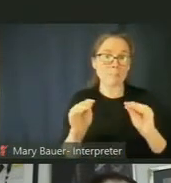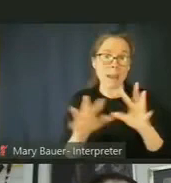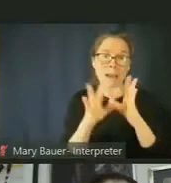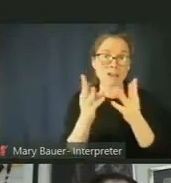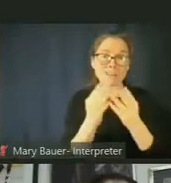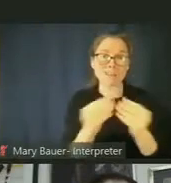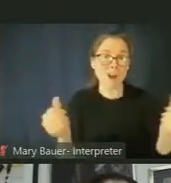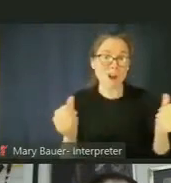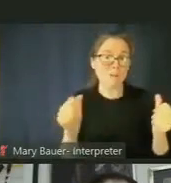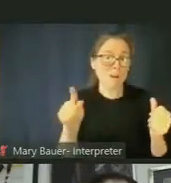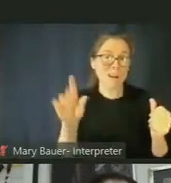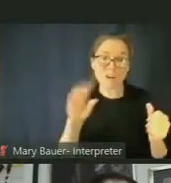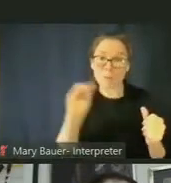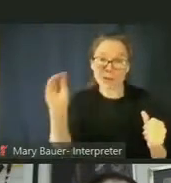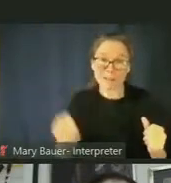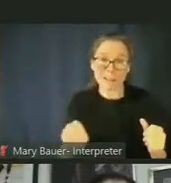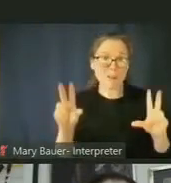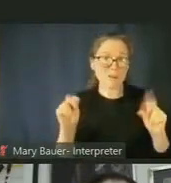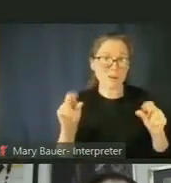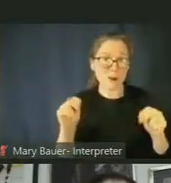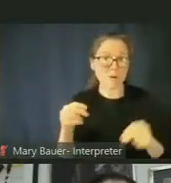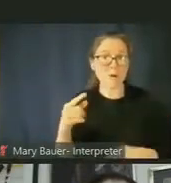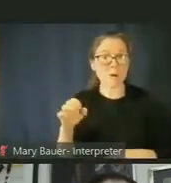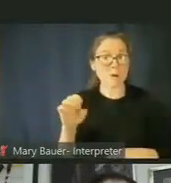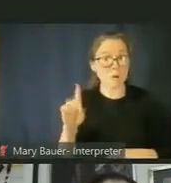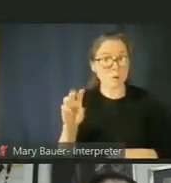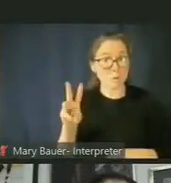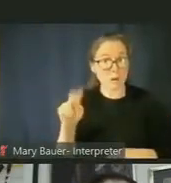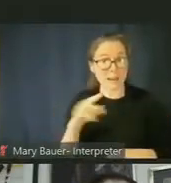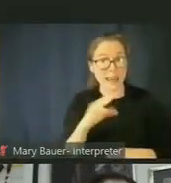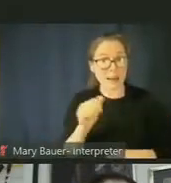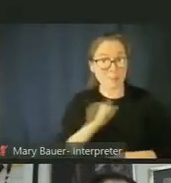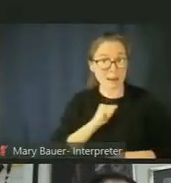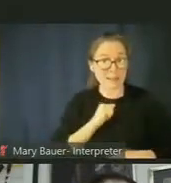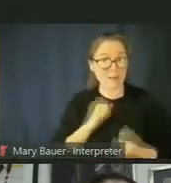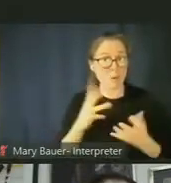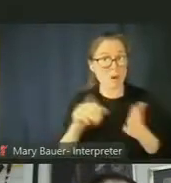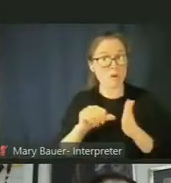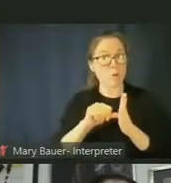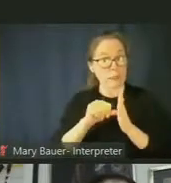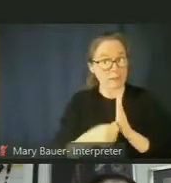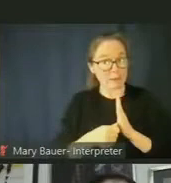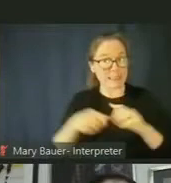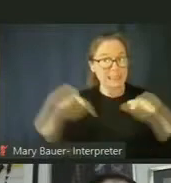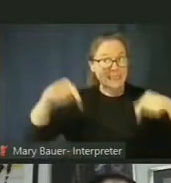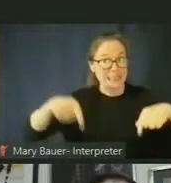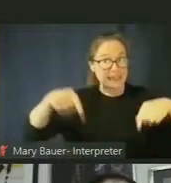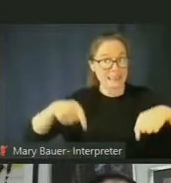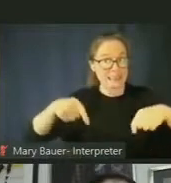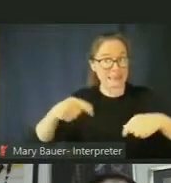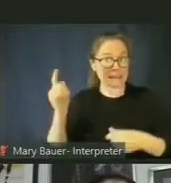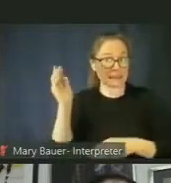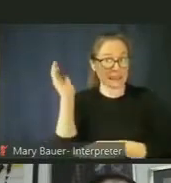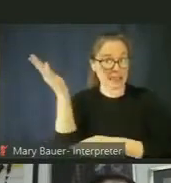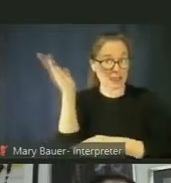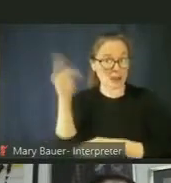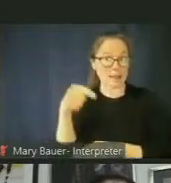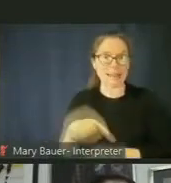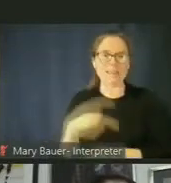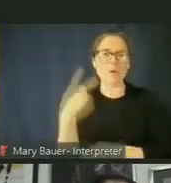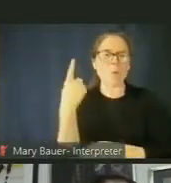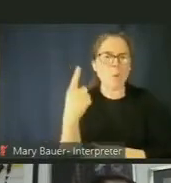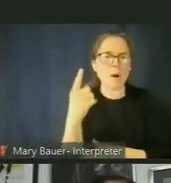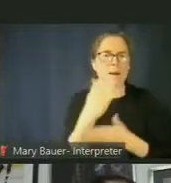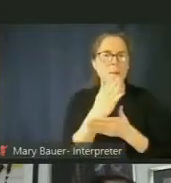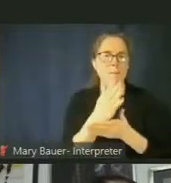problem. What Dr. Goodwin and I really want to emphasize in this talk is that this is just one slice of the